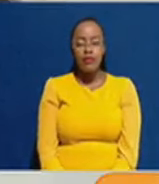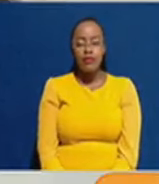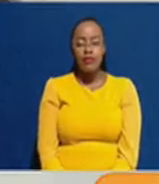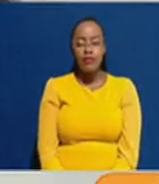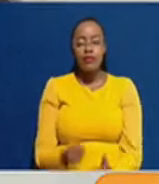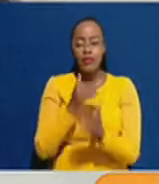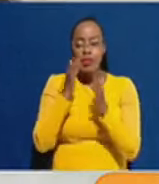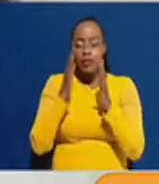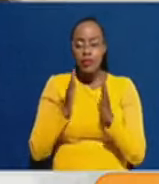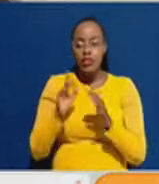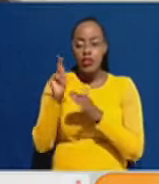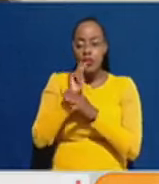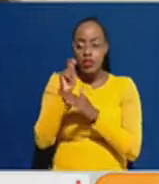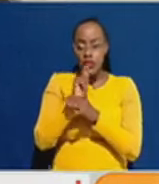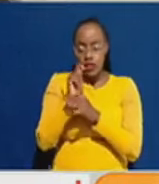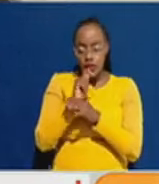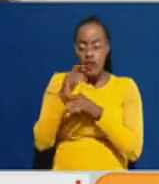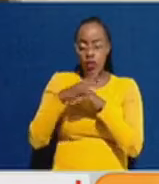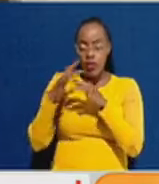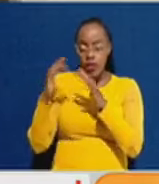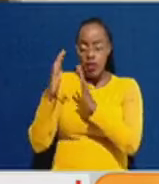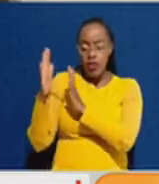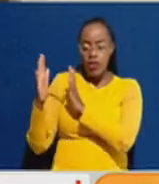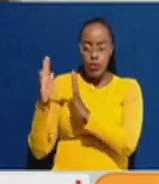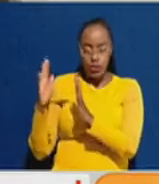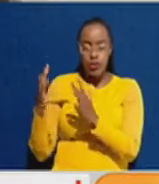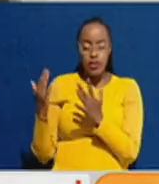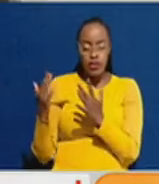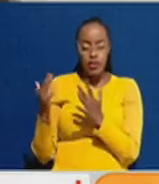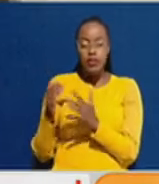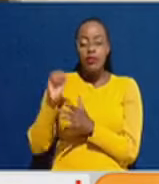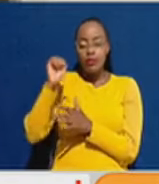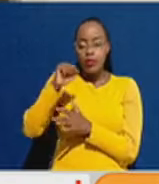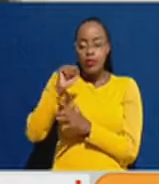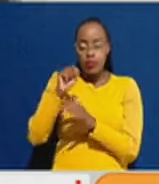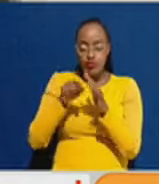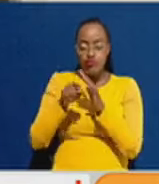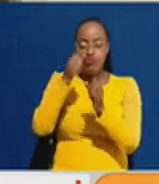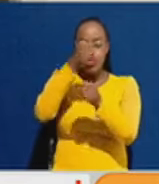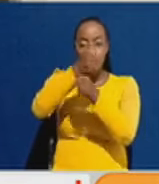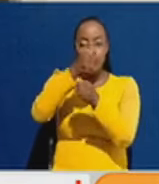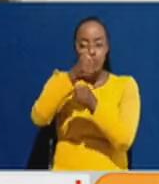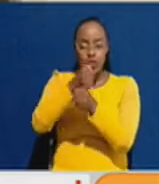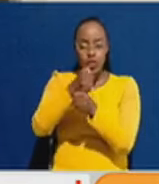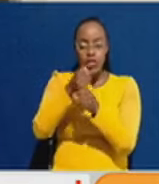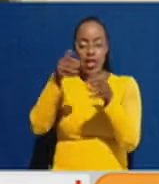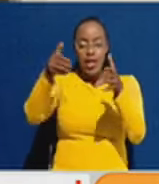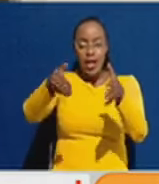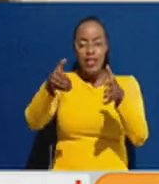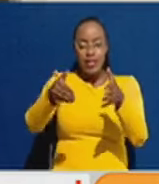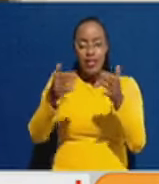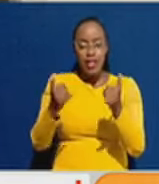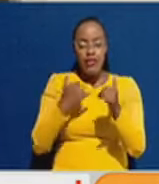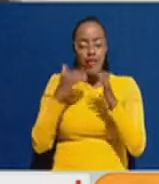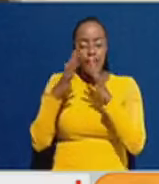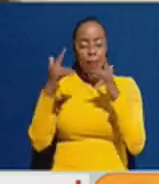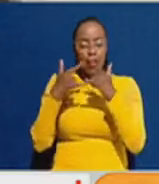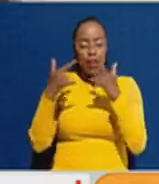Anyone who is getting trained on cybersecurity, they get to the industry to work. Now, currently, there's a big